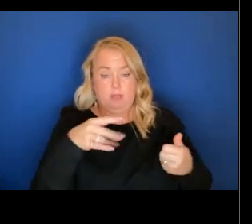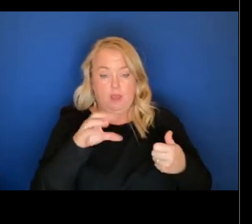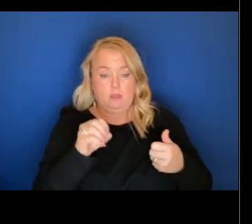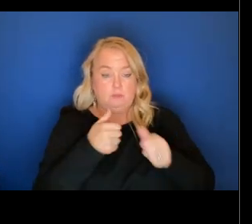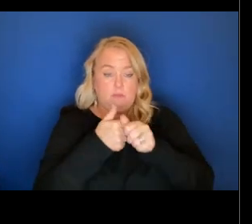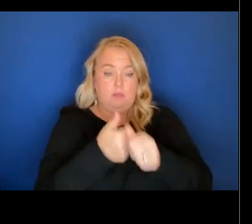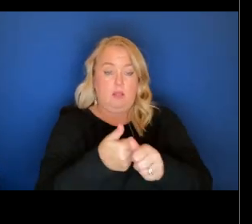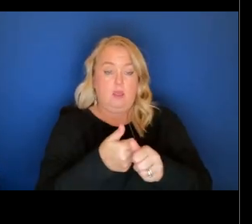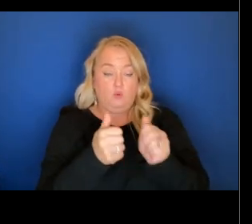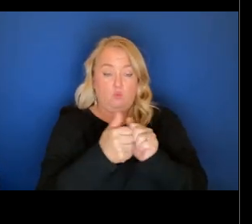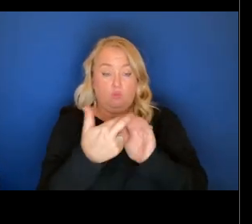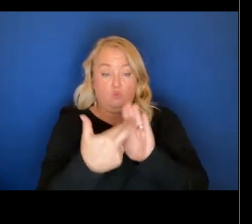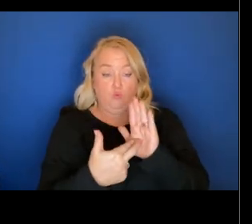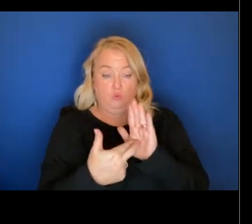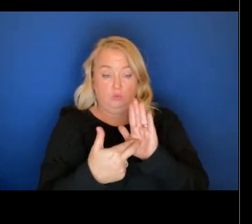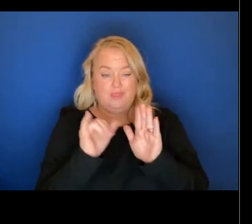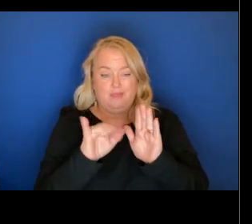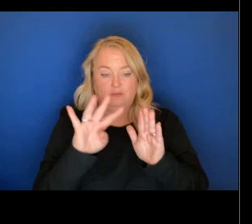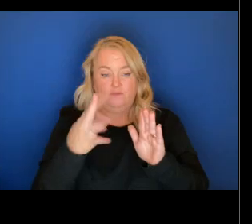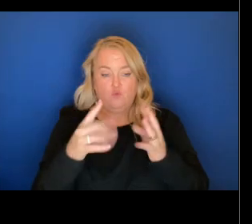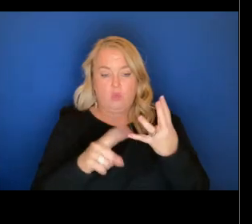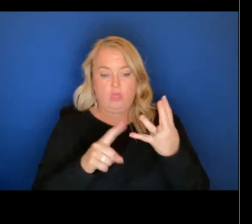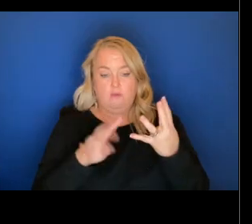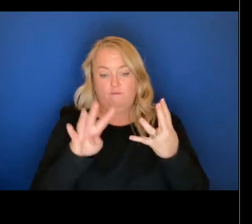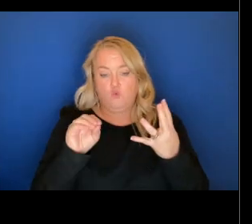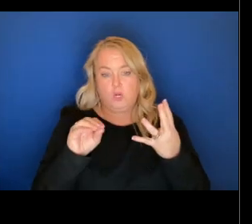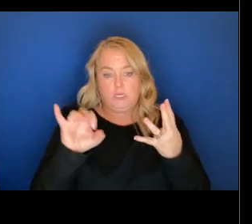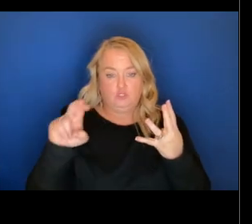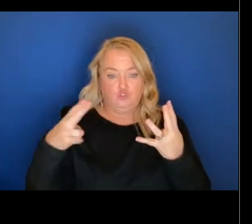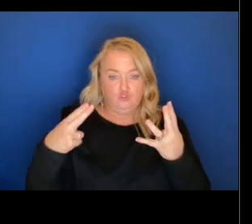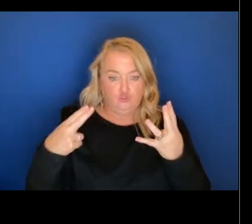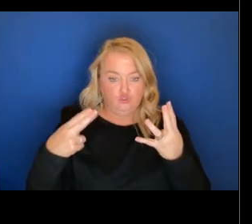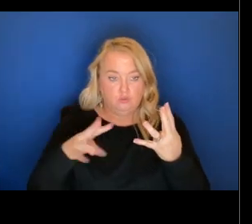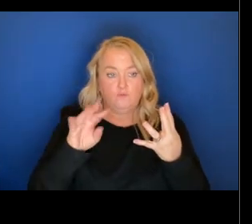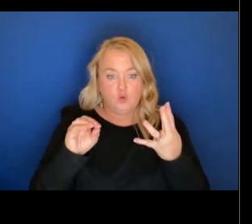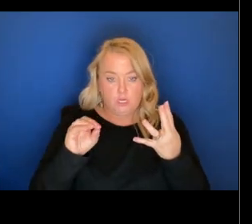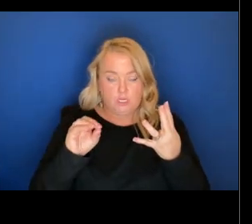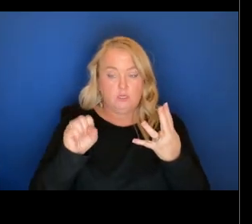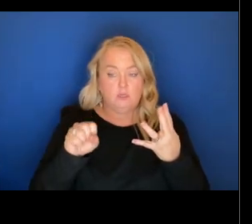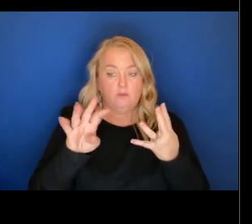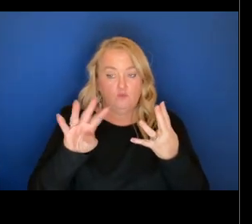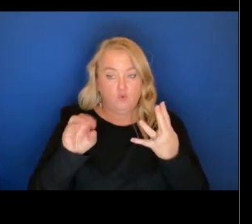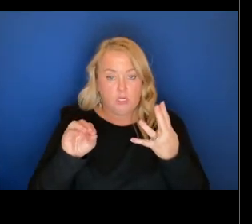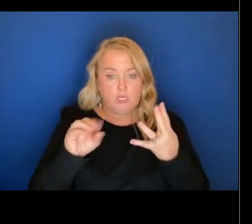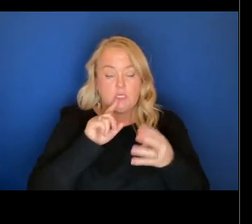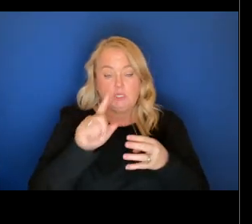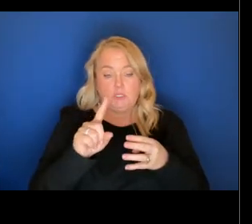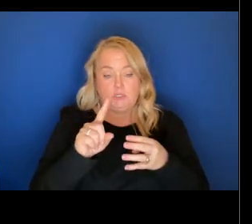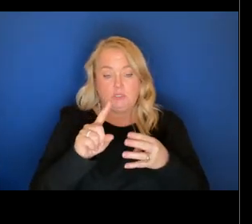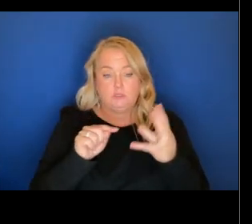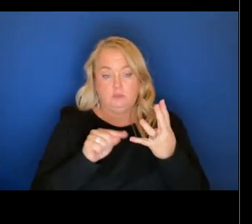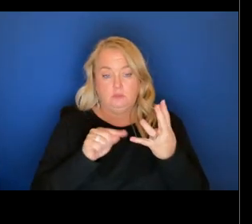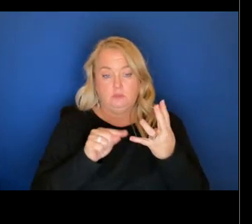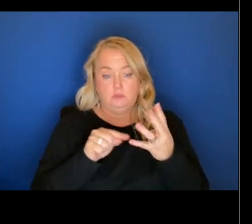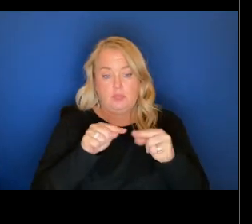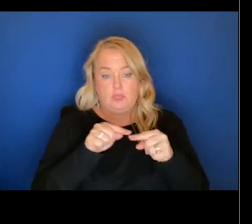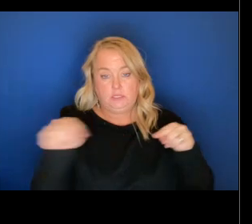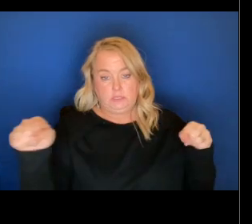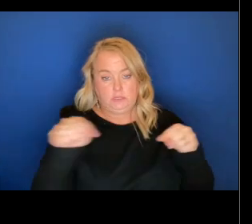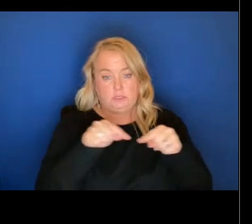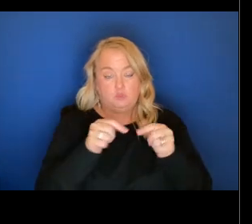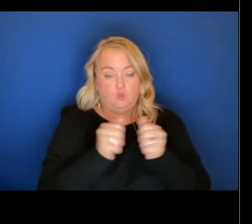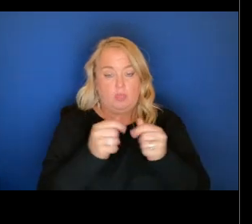guidelines? And that was our fourth choice, 40 inches. So 40 inches is the minimum distance between opposing